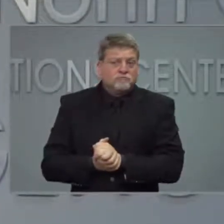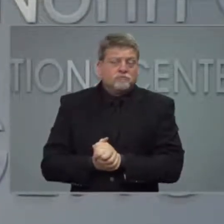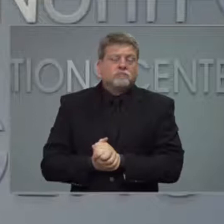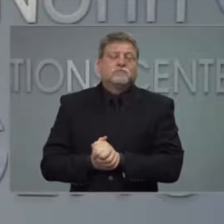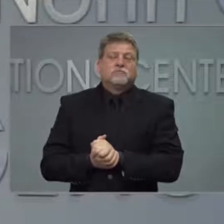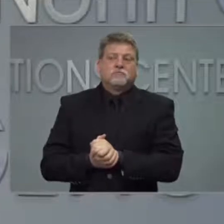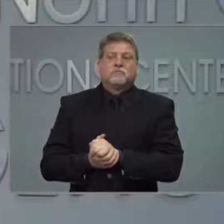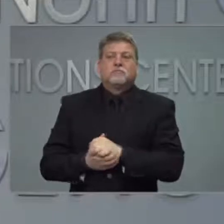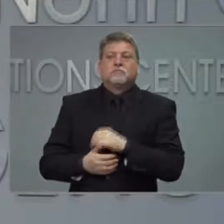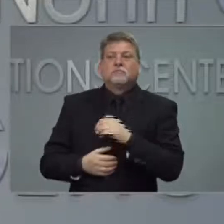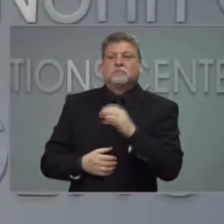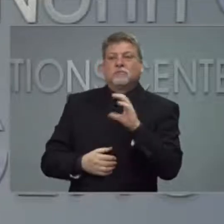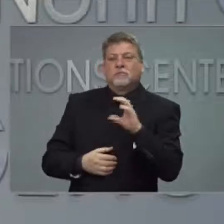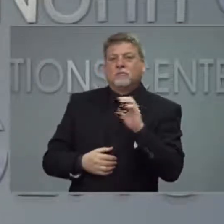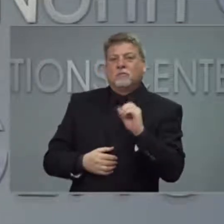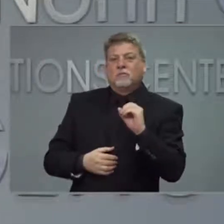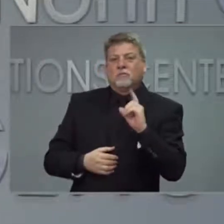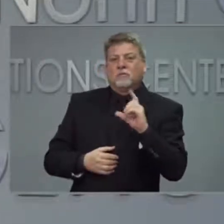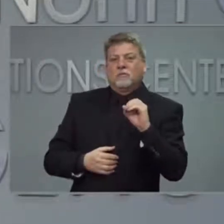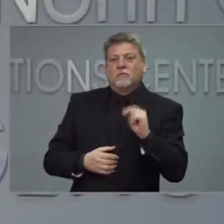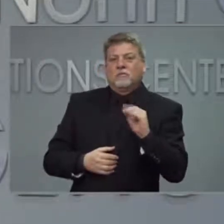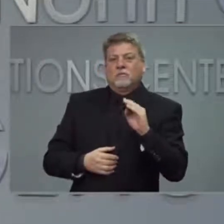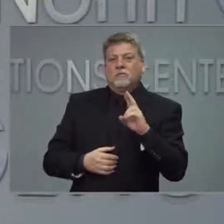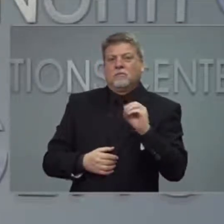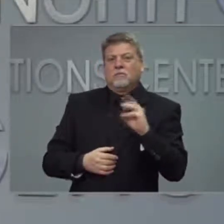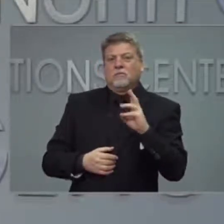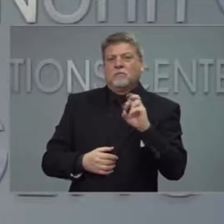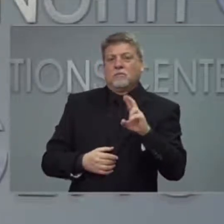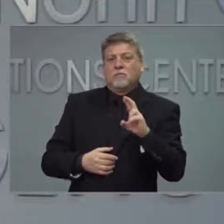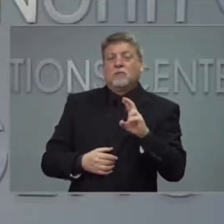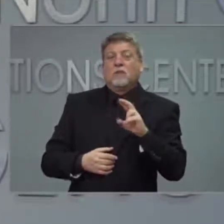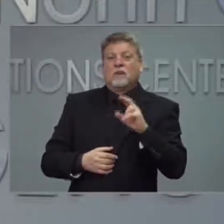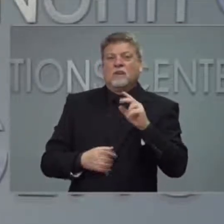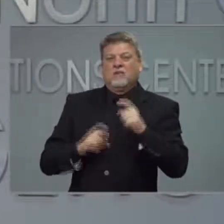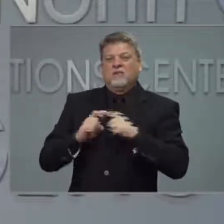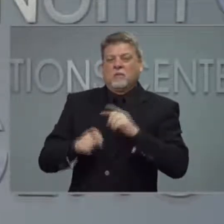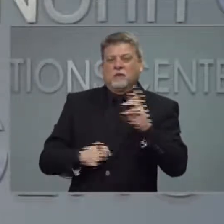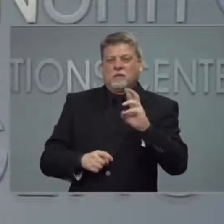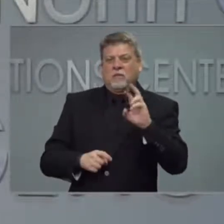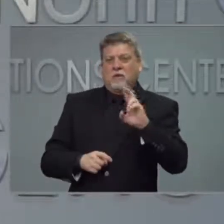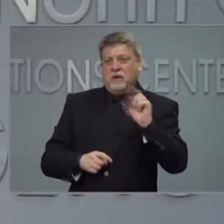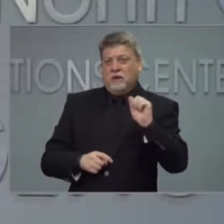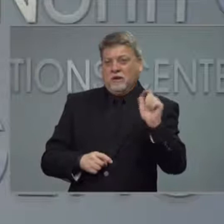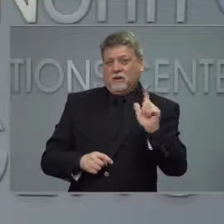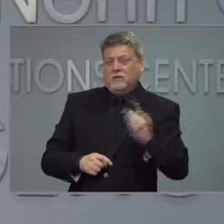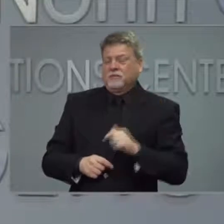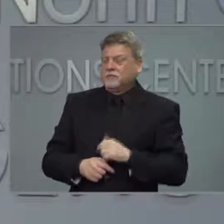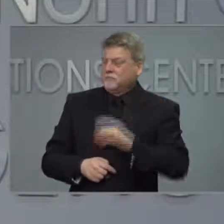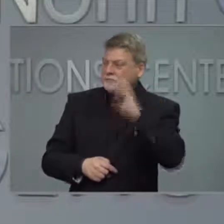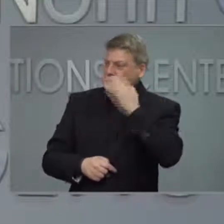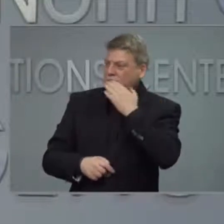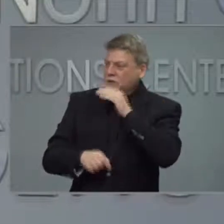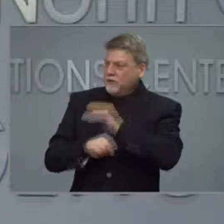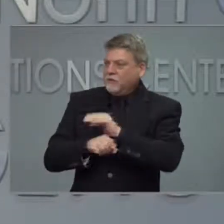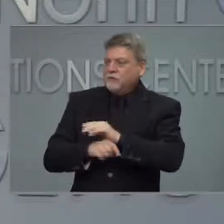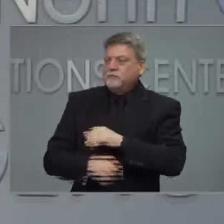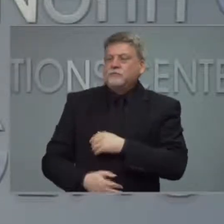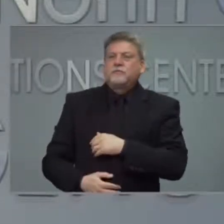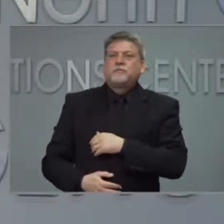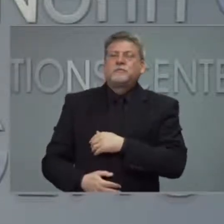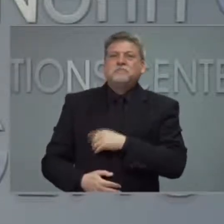Our next question is from Cullen Browder with WRAL. Good afternoon, Governor. Cullen Browder with